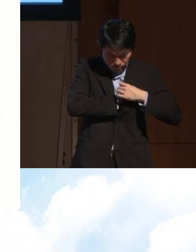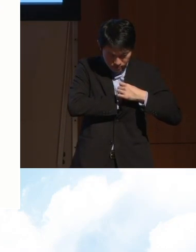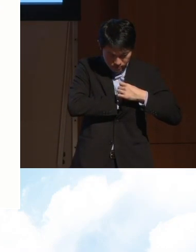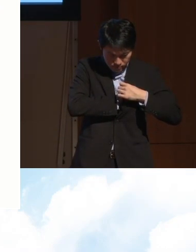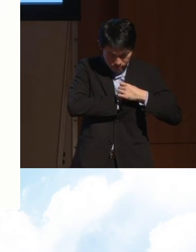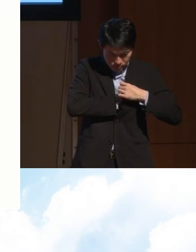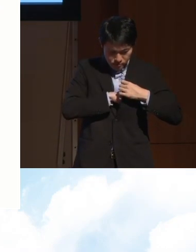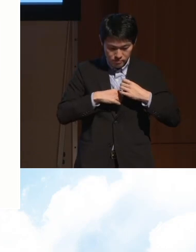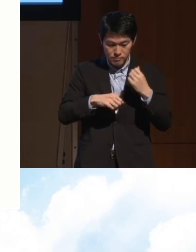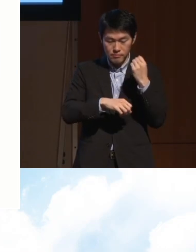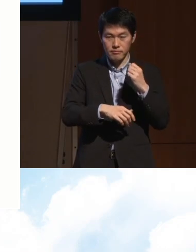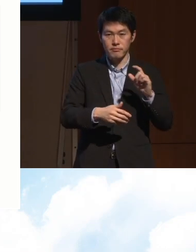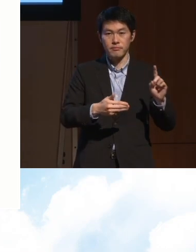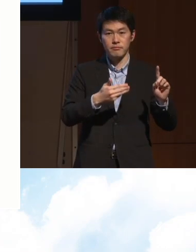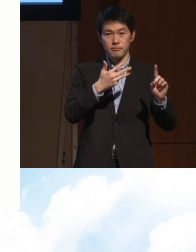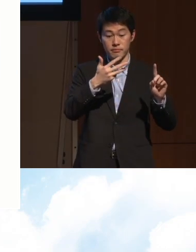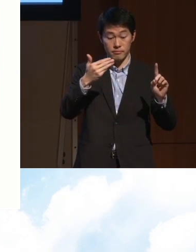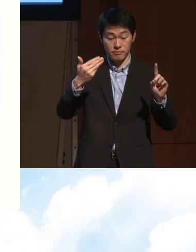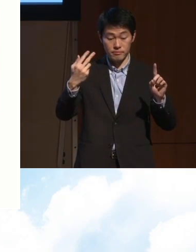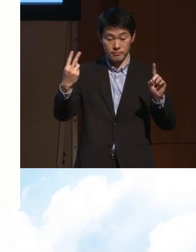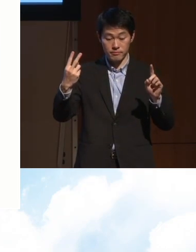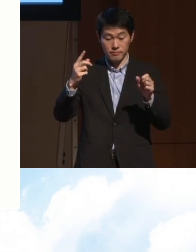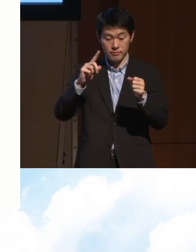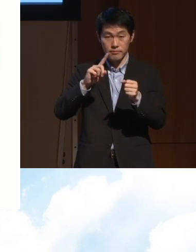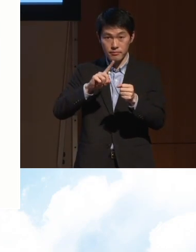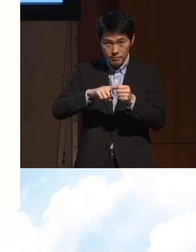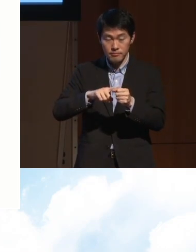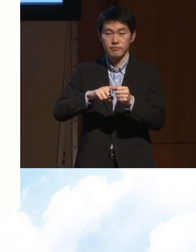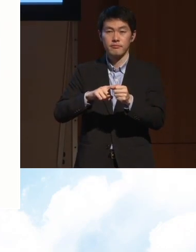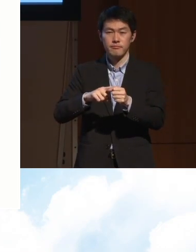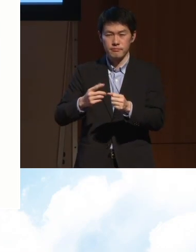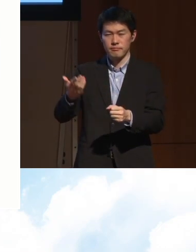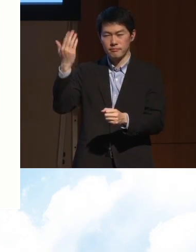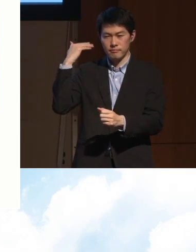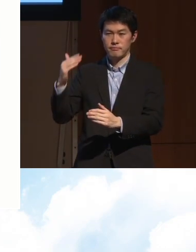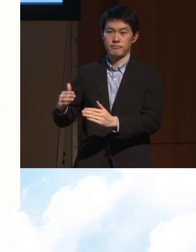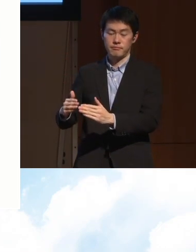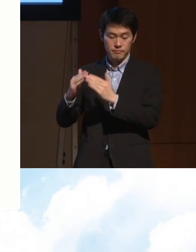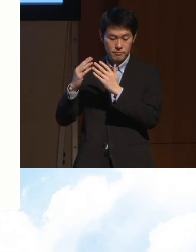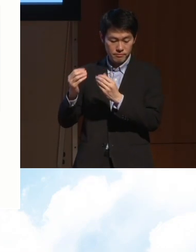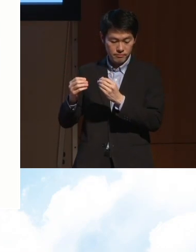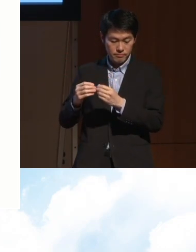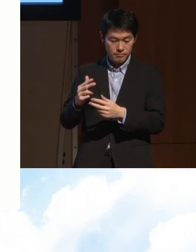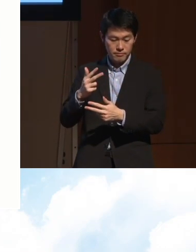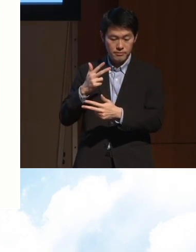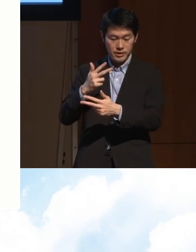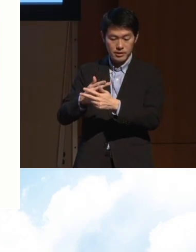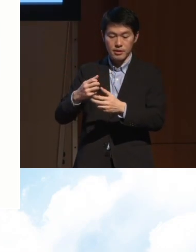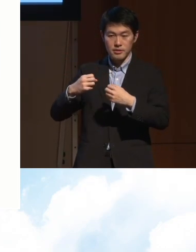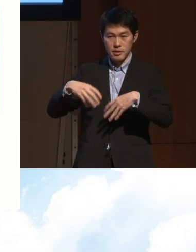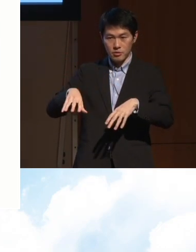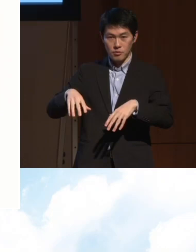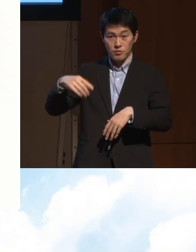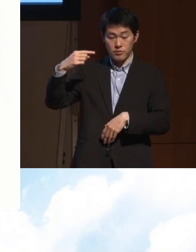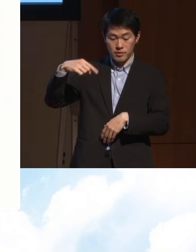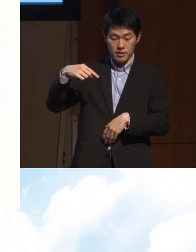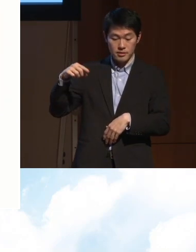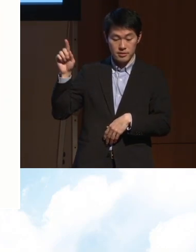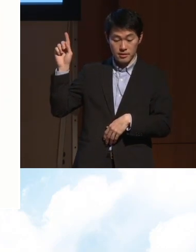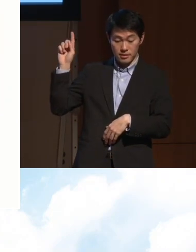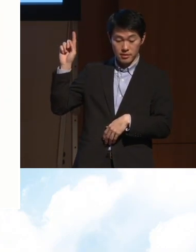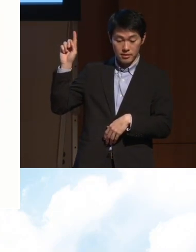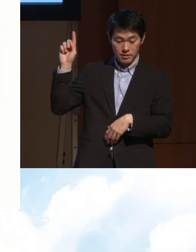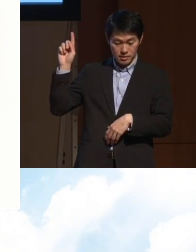1892. This institute was founded by Dr. Shibazaburo Kitadato, and after